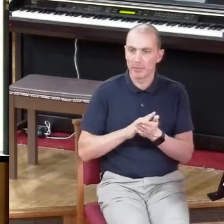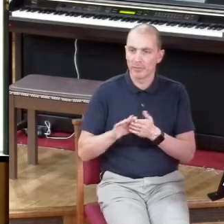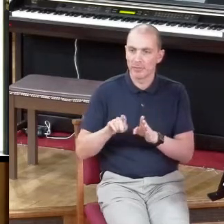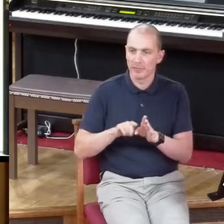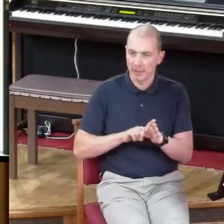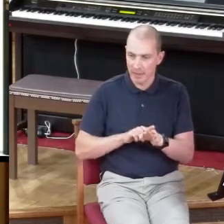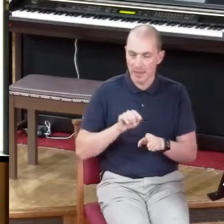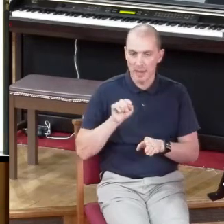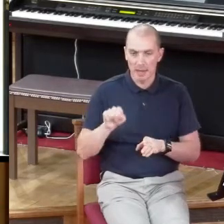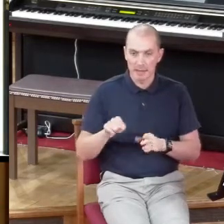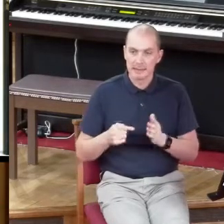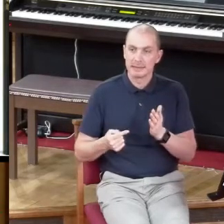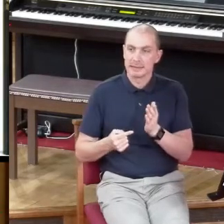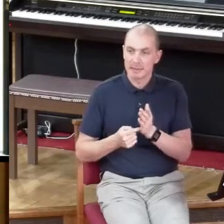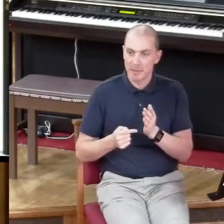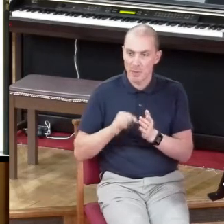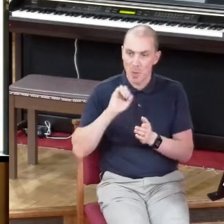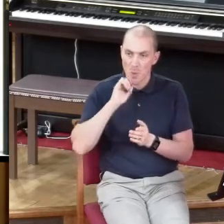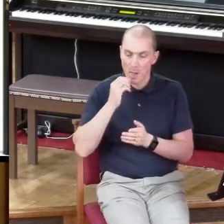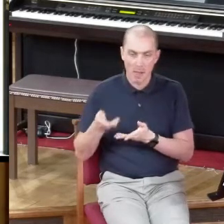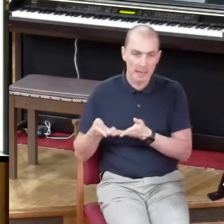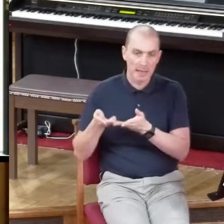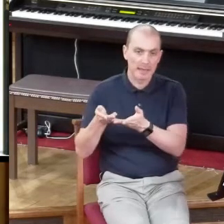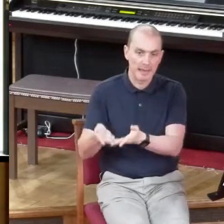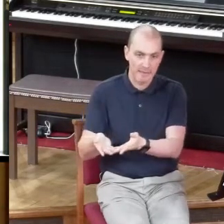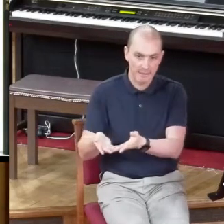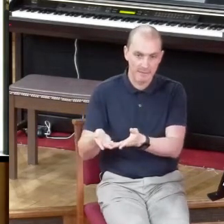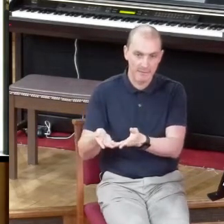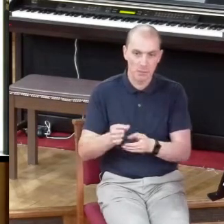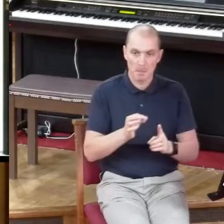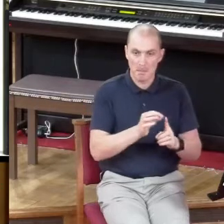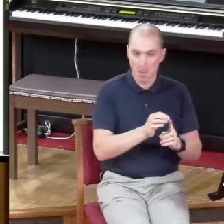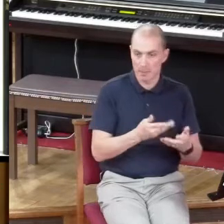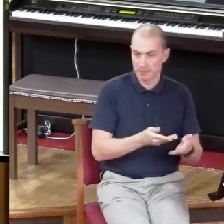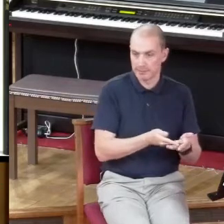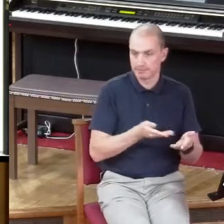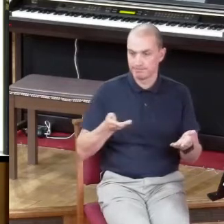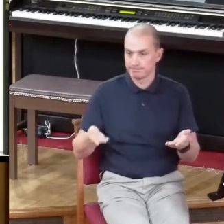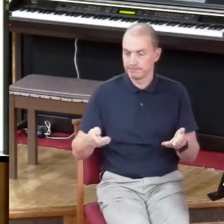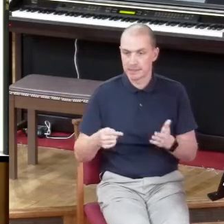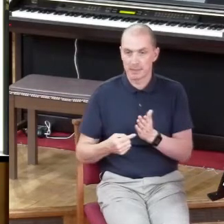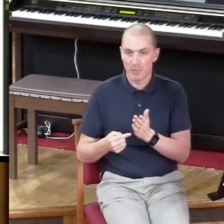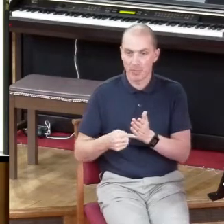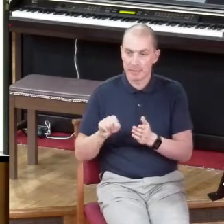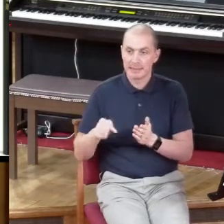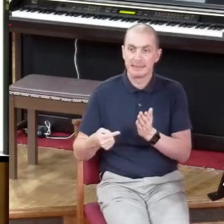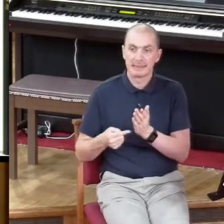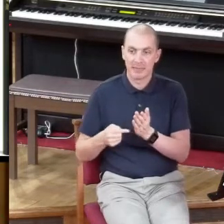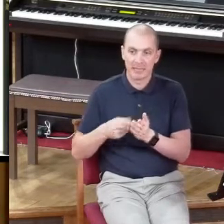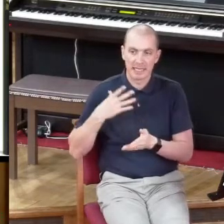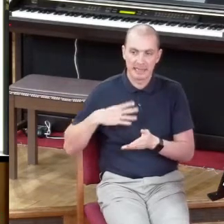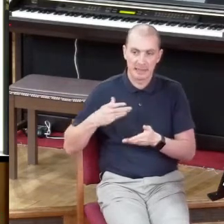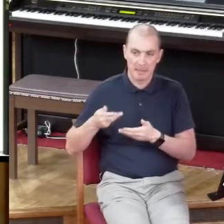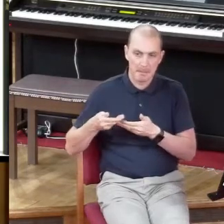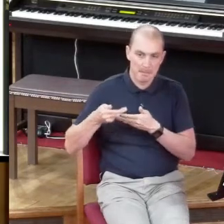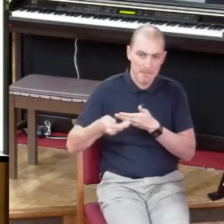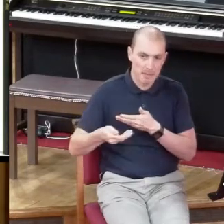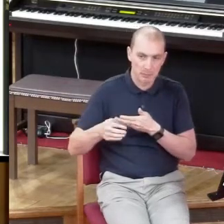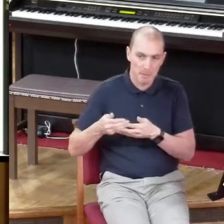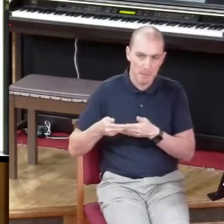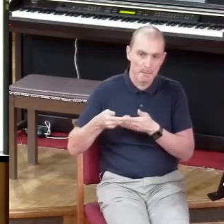other people. So what Paul gives to Timothy, Timothy is to give to others, and they are to pass on. So it's about